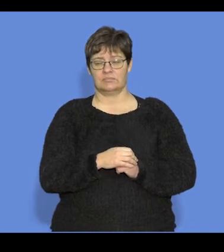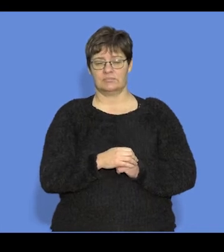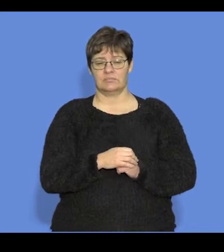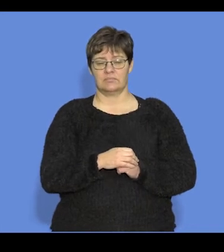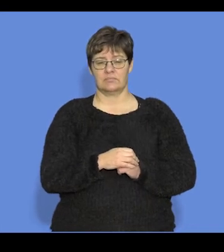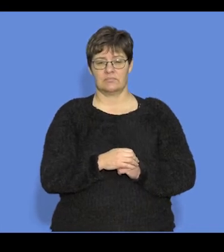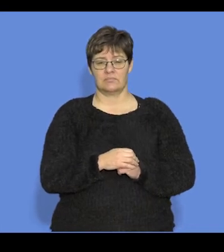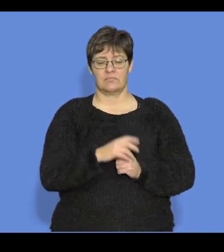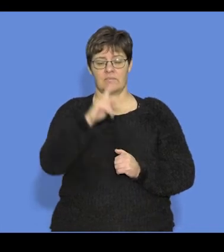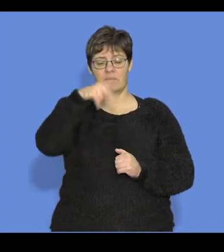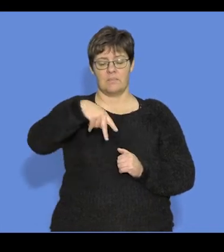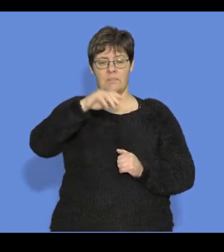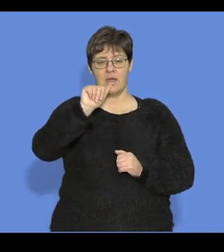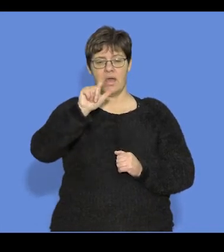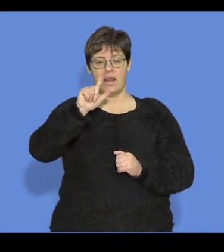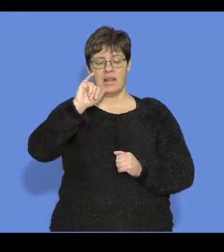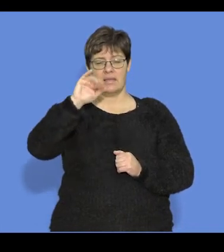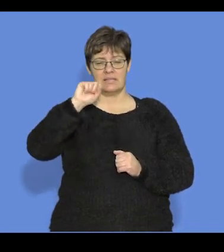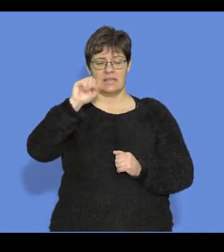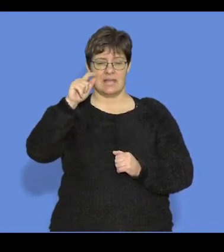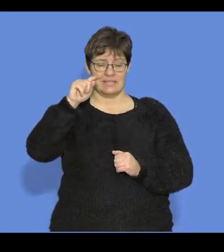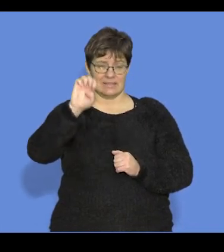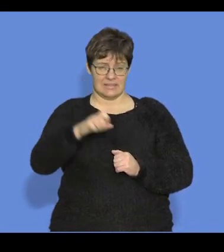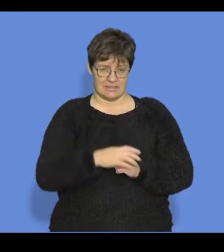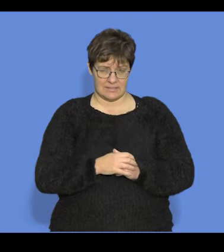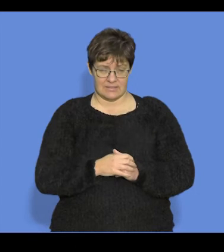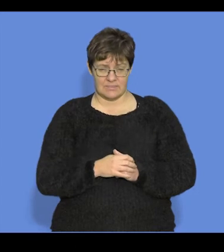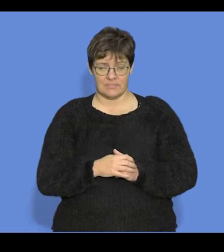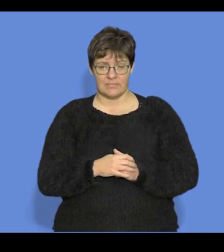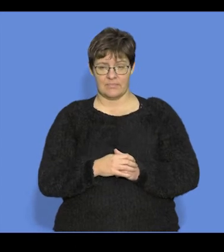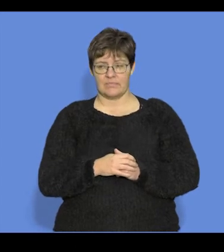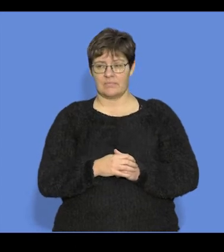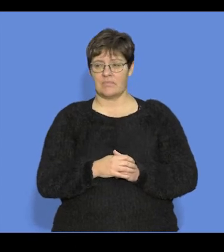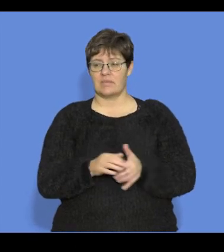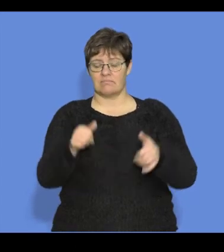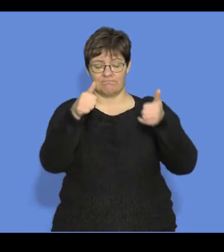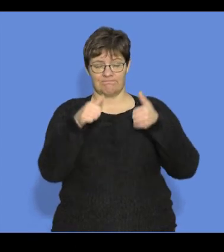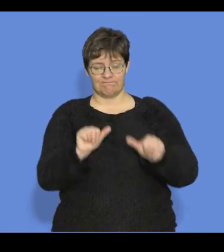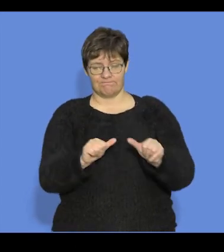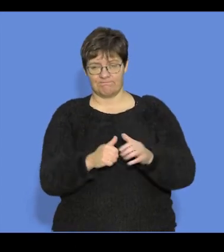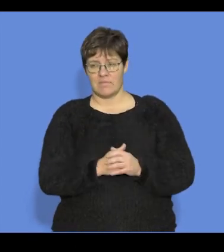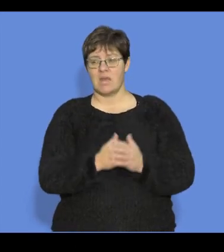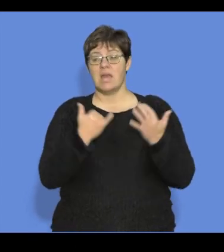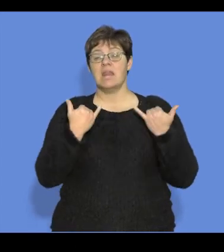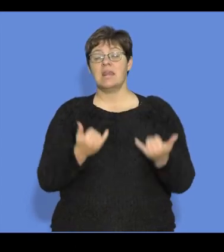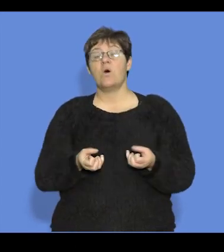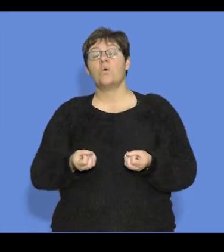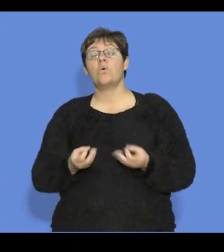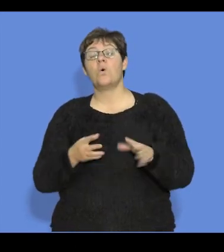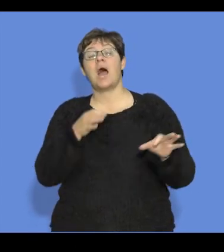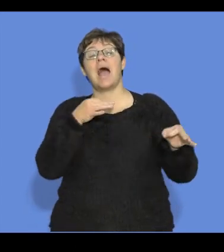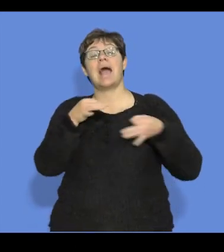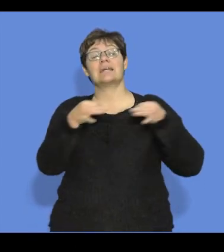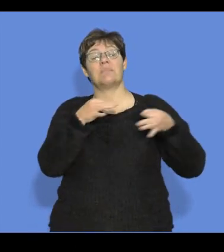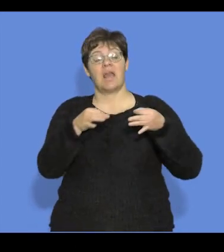the palisade mesophyll. Then it takes you further because you now have to describe